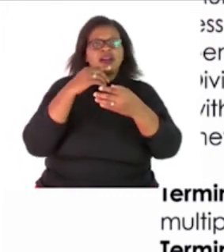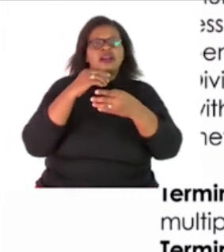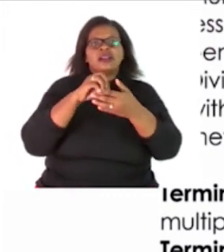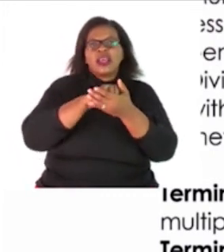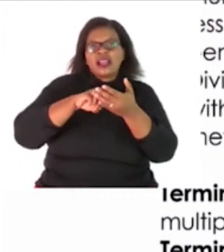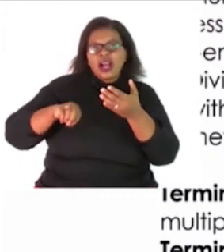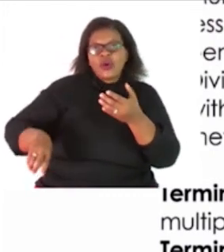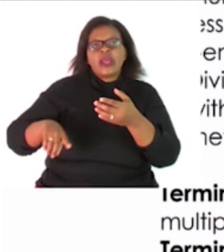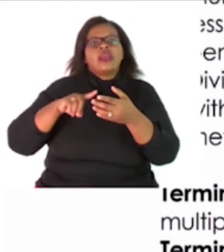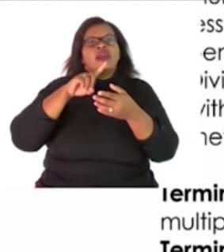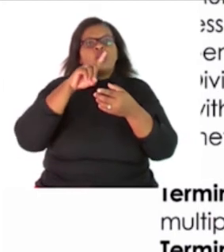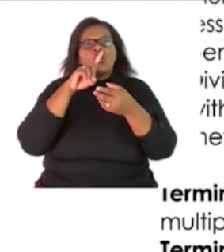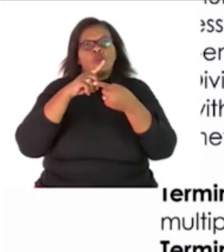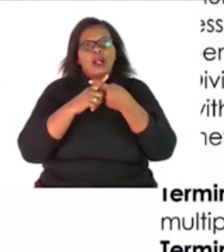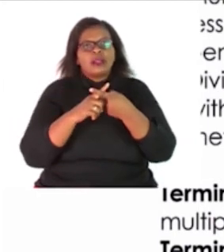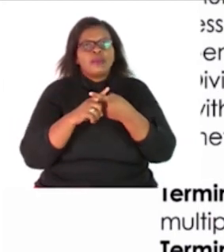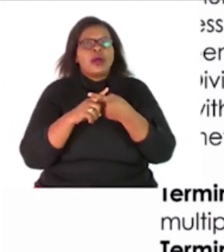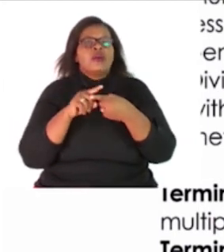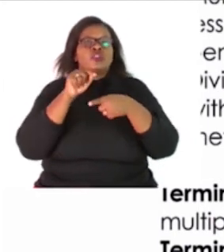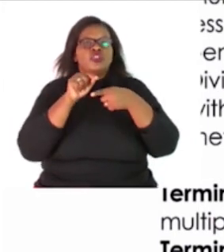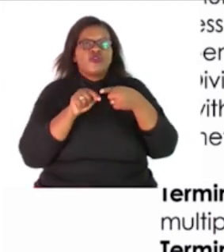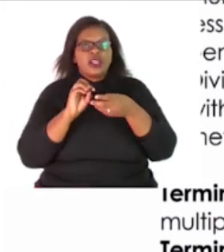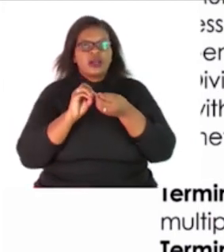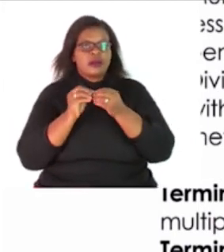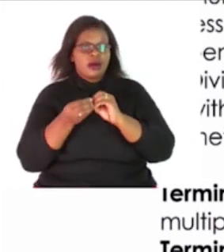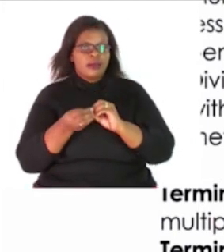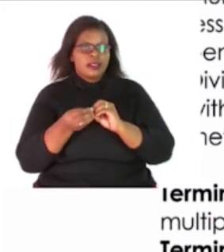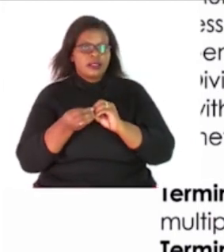divide numbers. These terminologies are